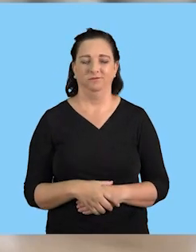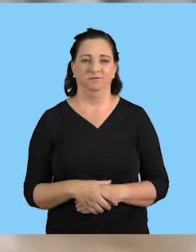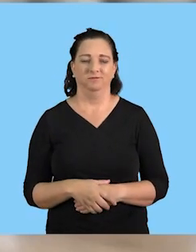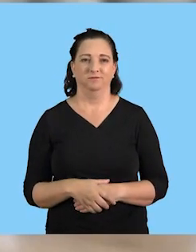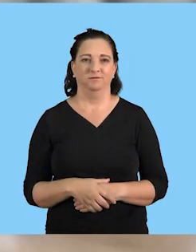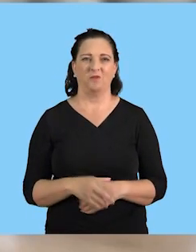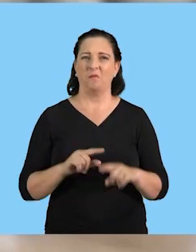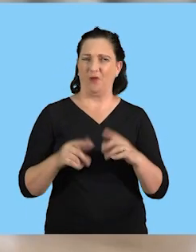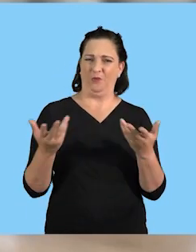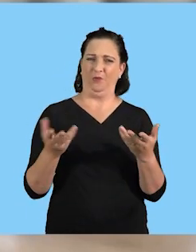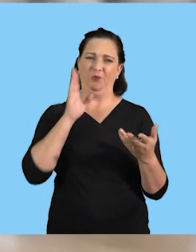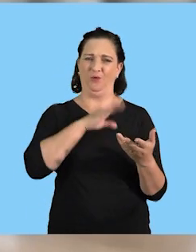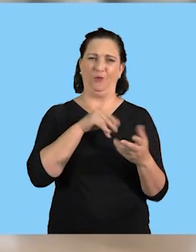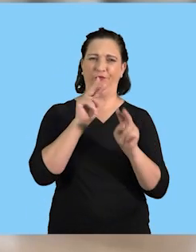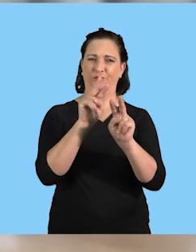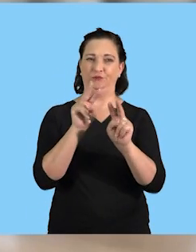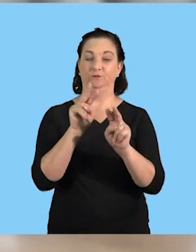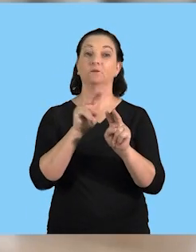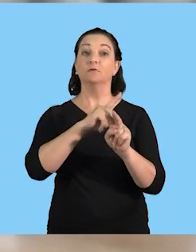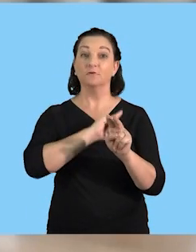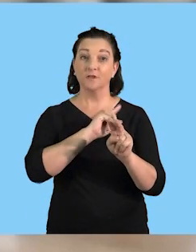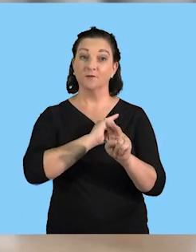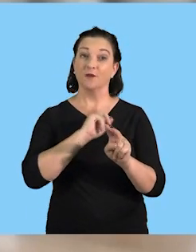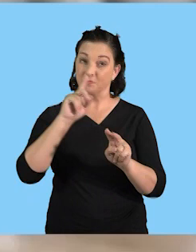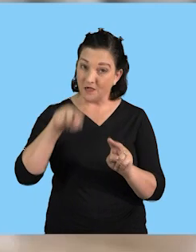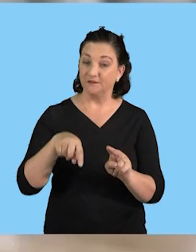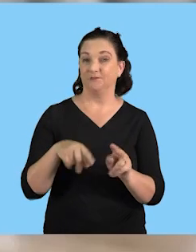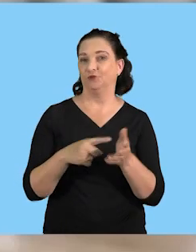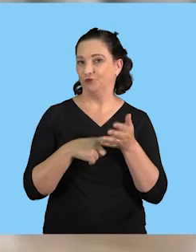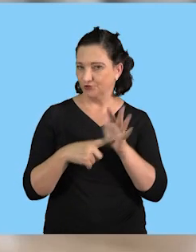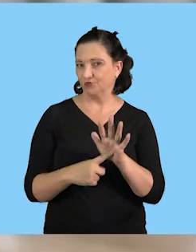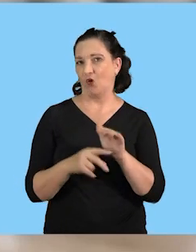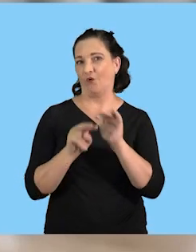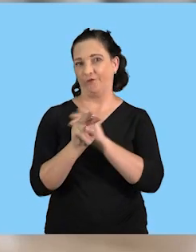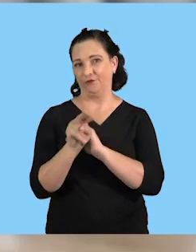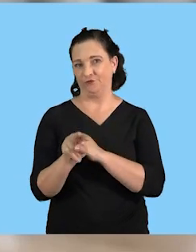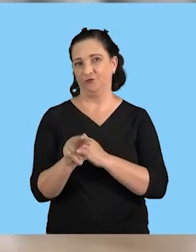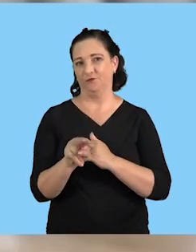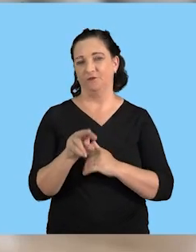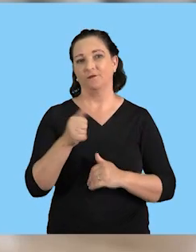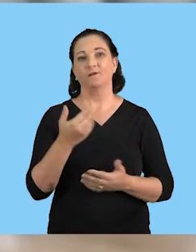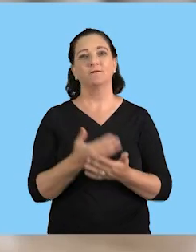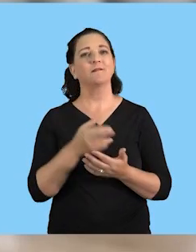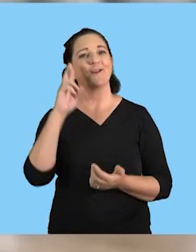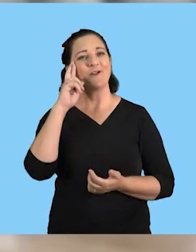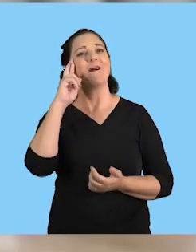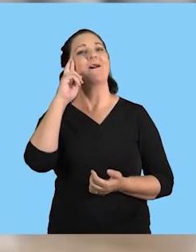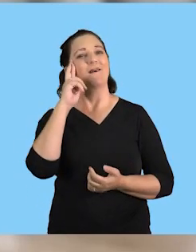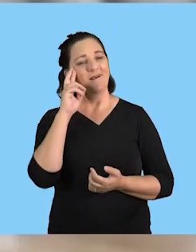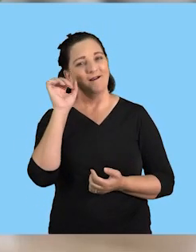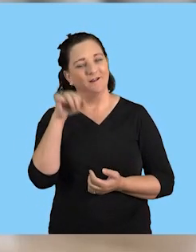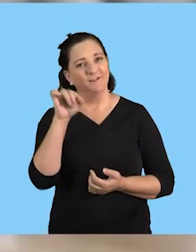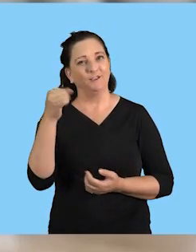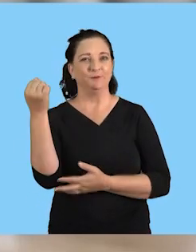through the paper without showing us any visuals. So it is important that you show us some visuals so that we can easily remember